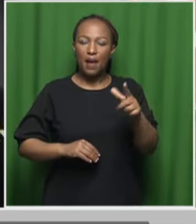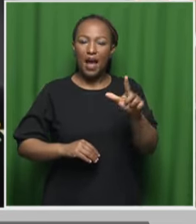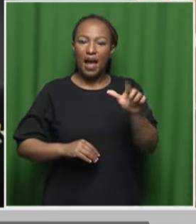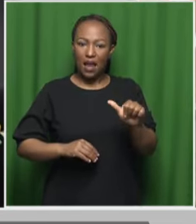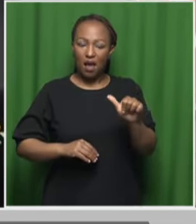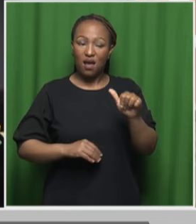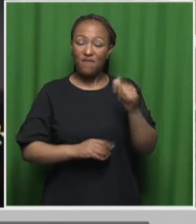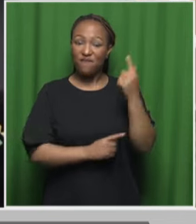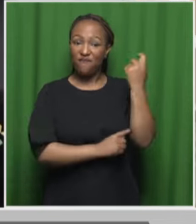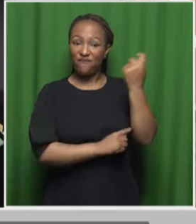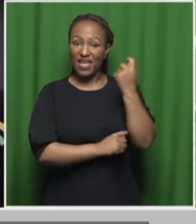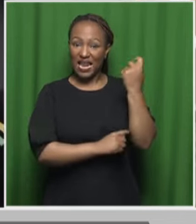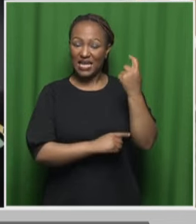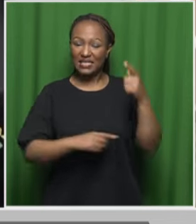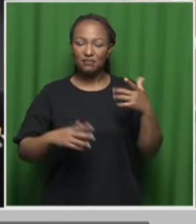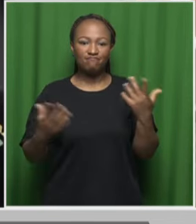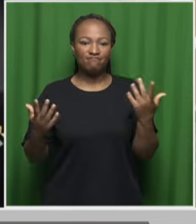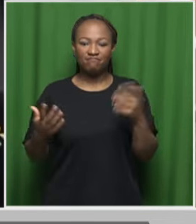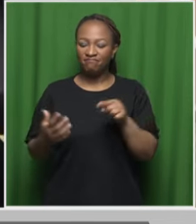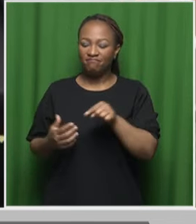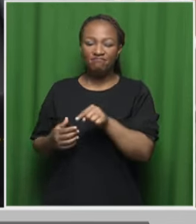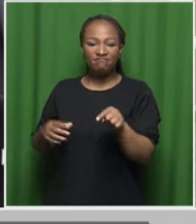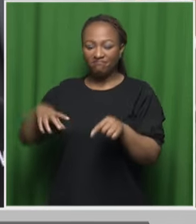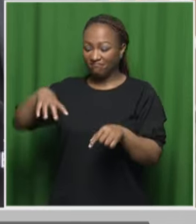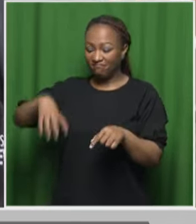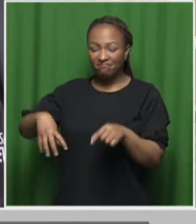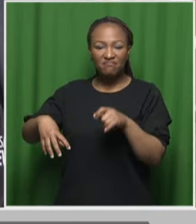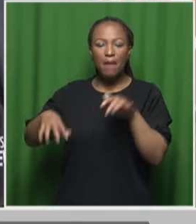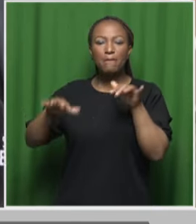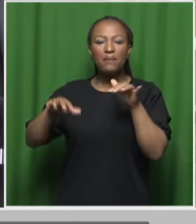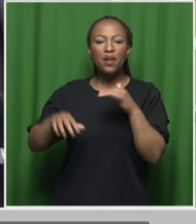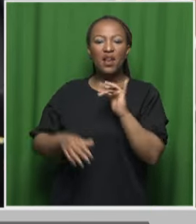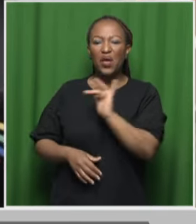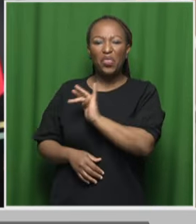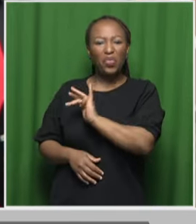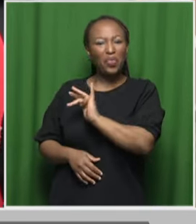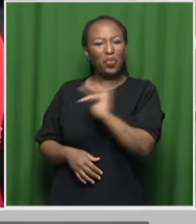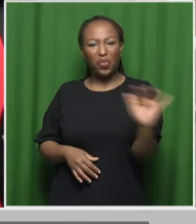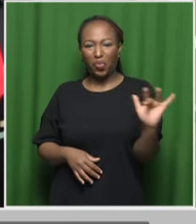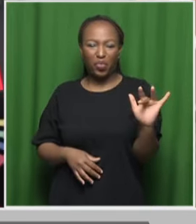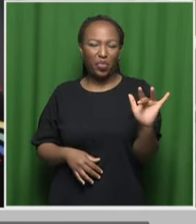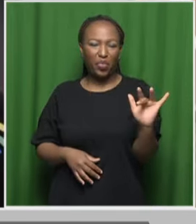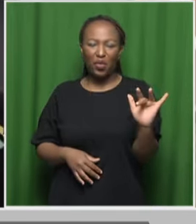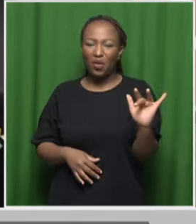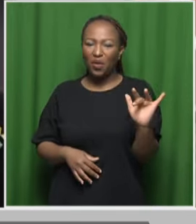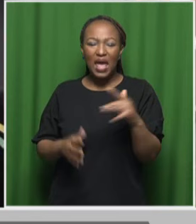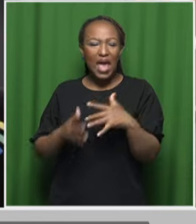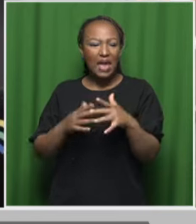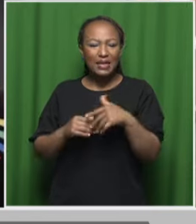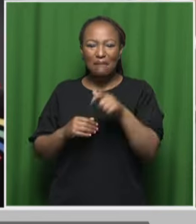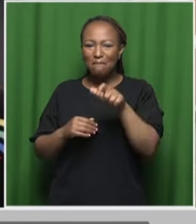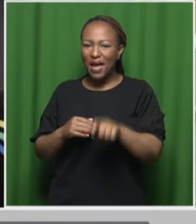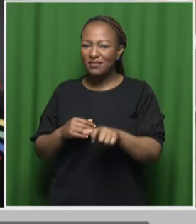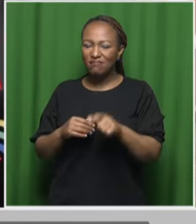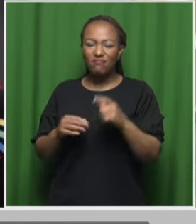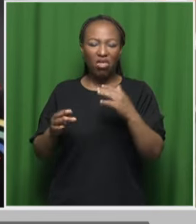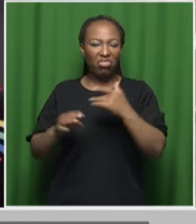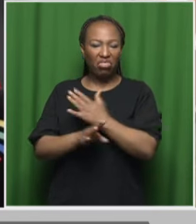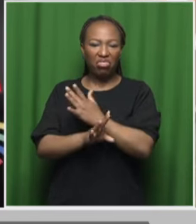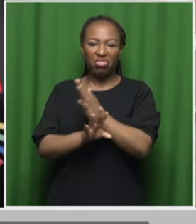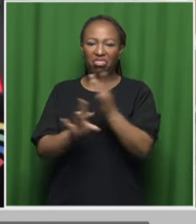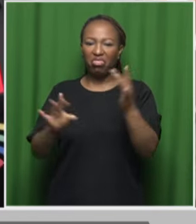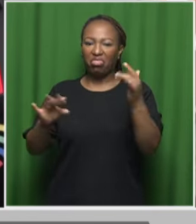village now is just like a ghost village. It's like a ghost village, because there is absolutely no one moving around. No one,